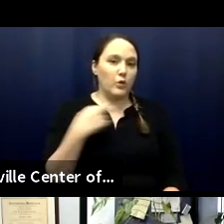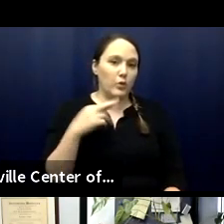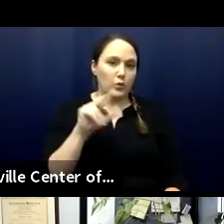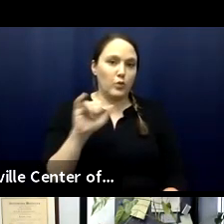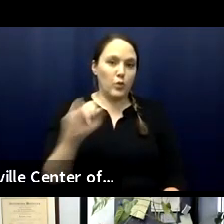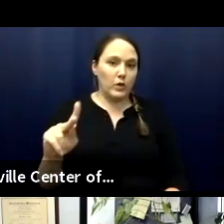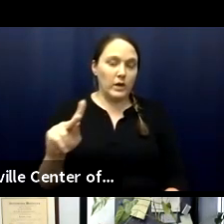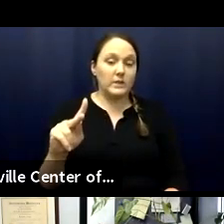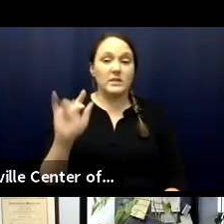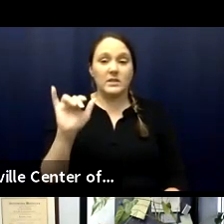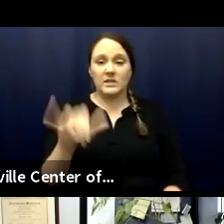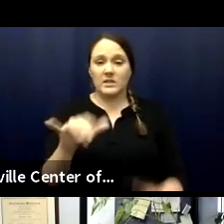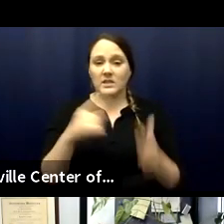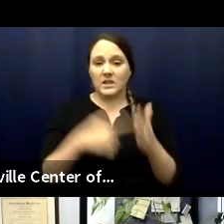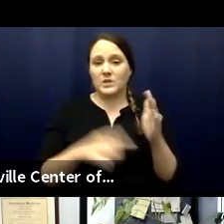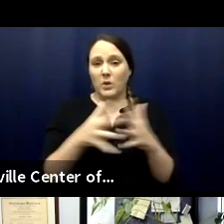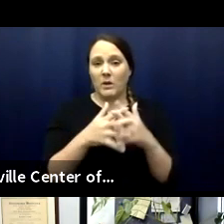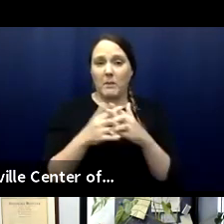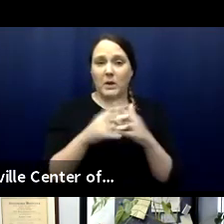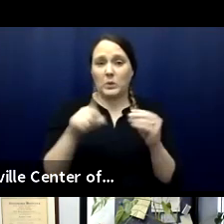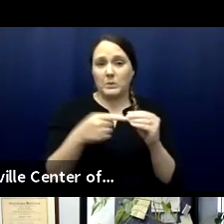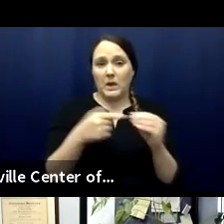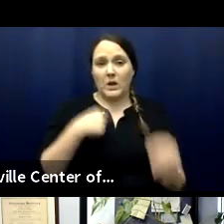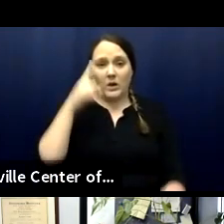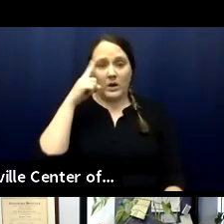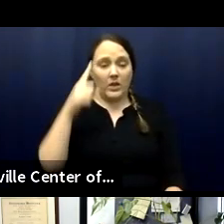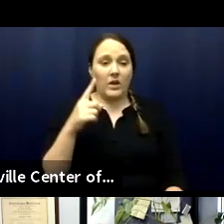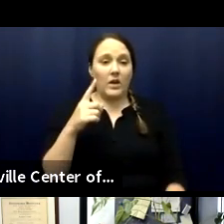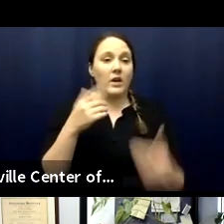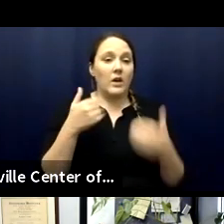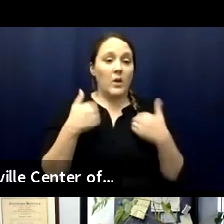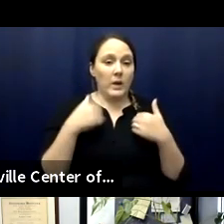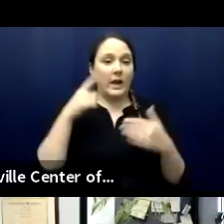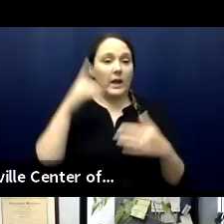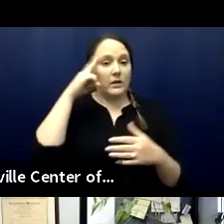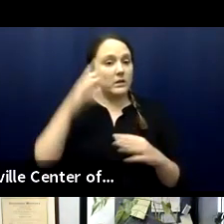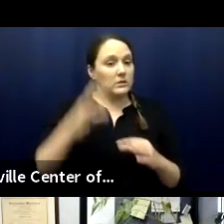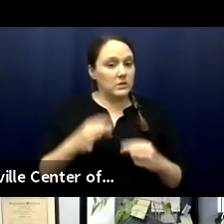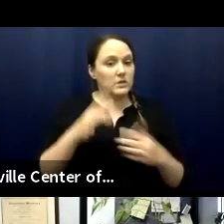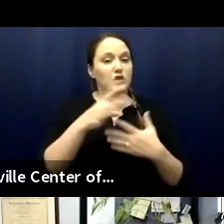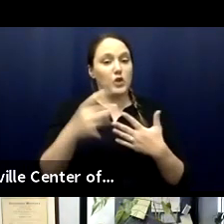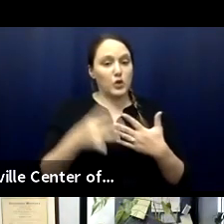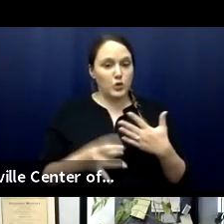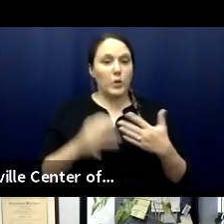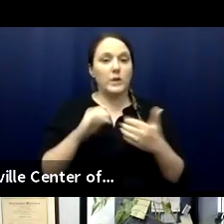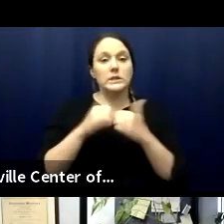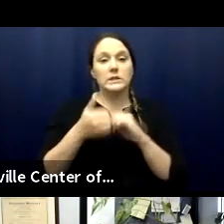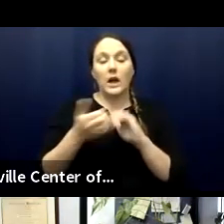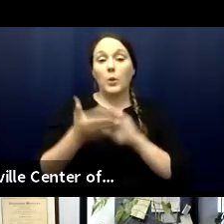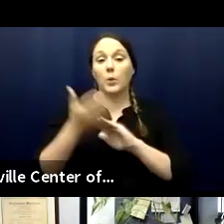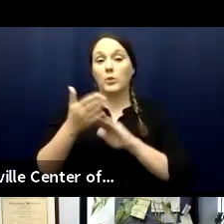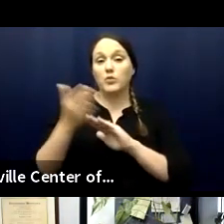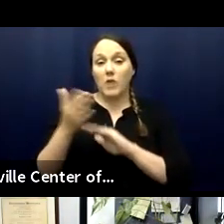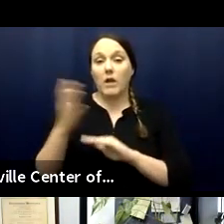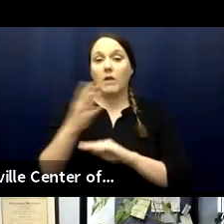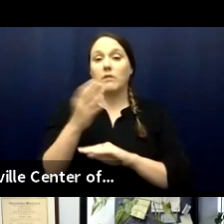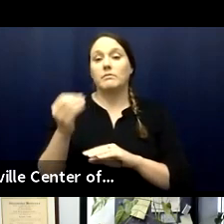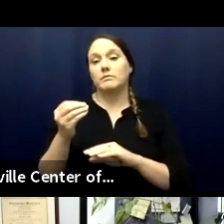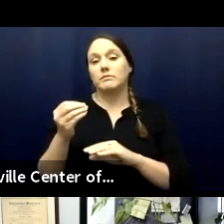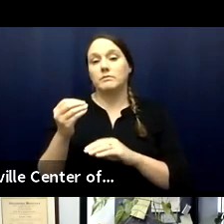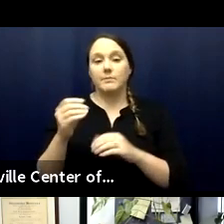That's kind of what America was about, I thought, that we actually had a choice in how we run and how we